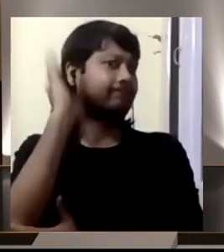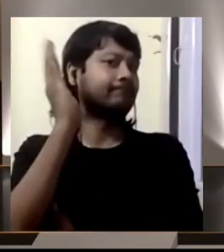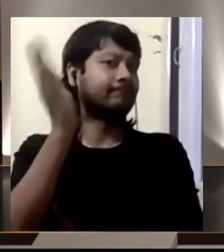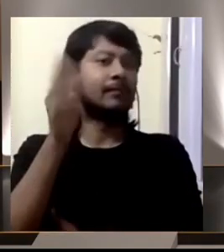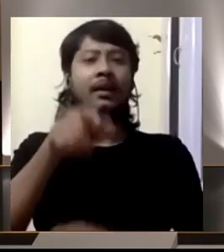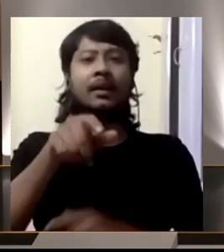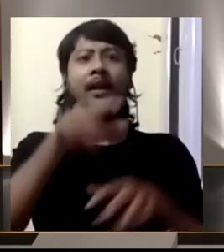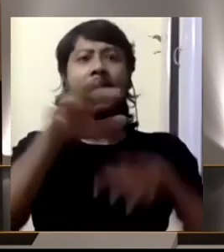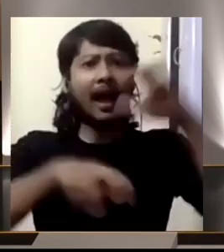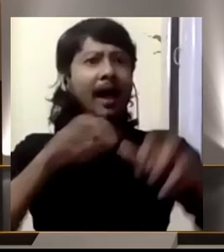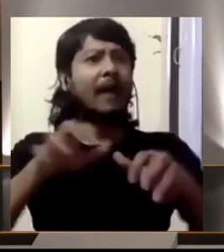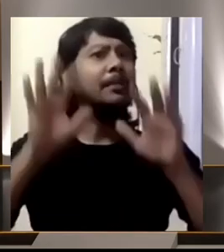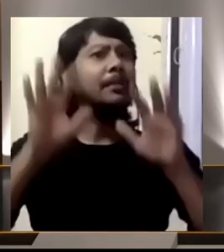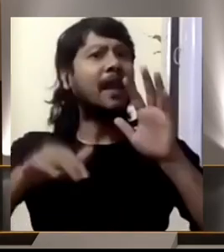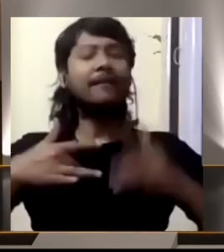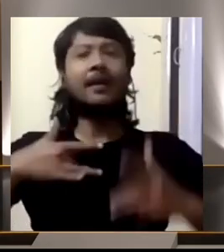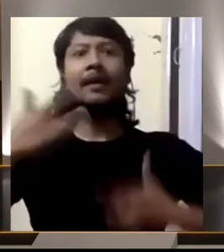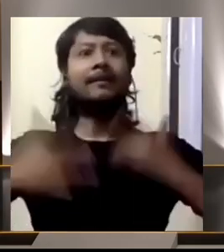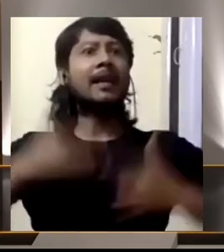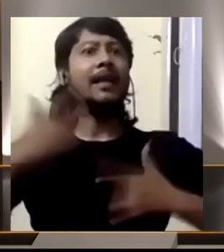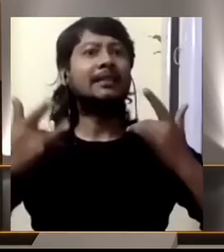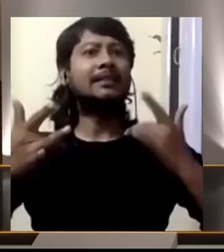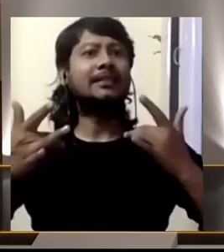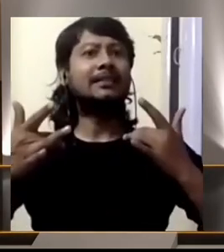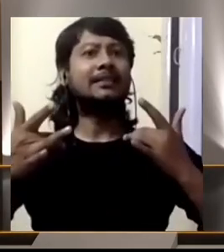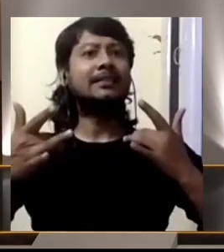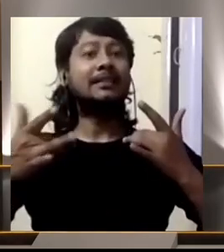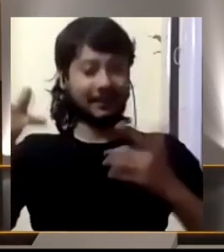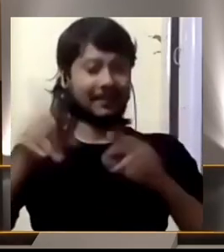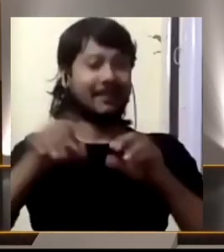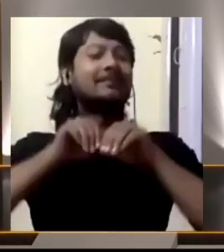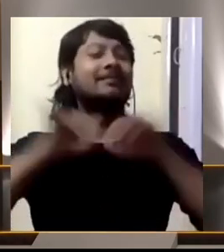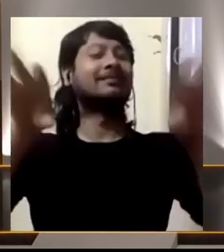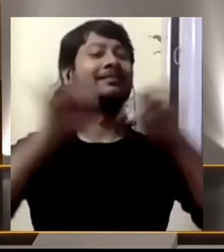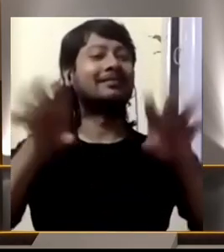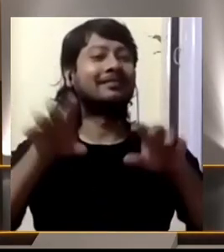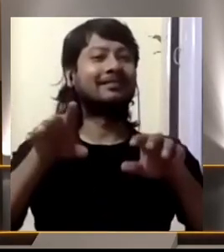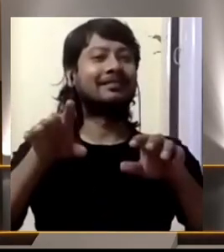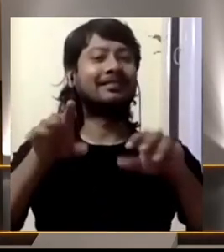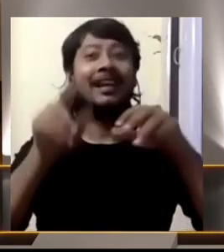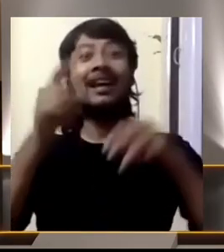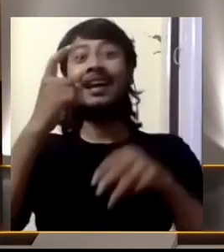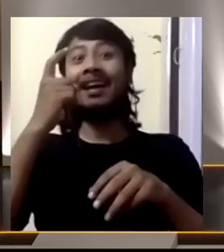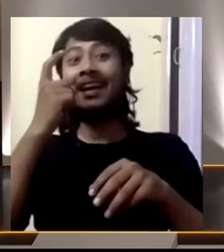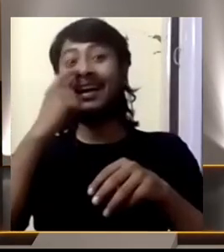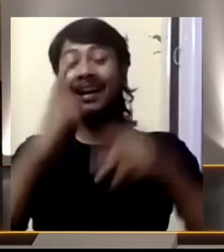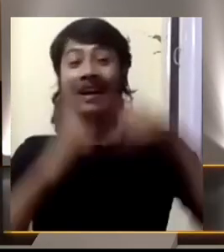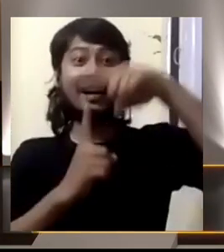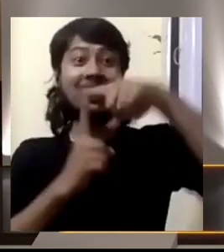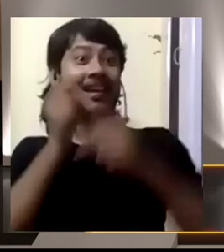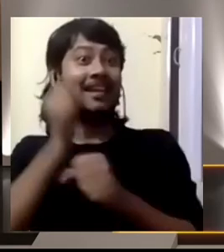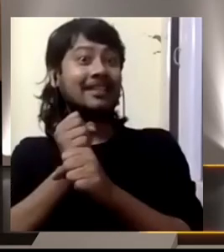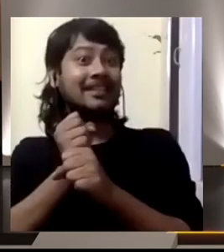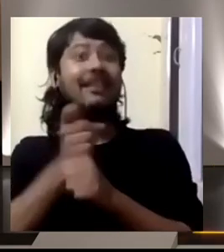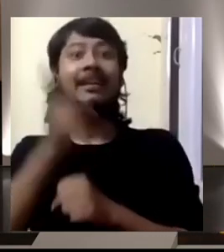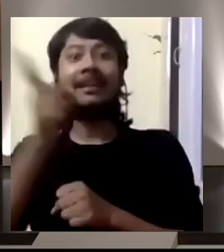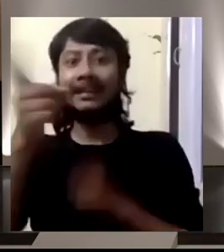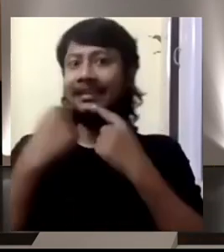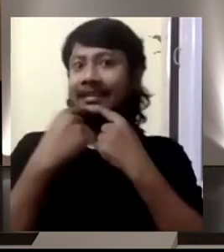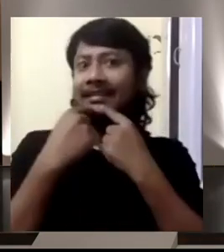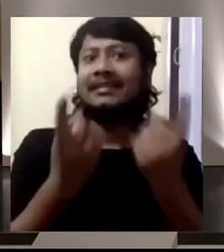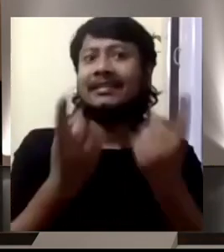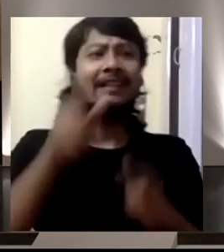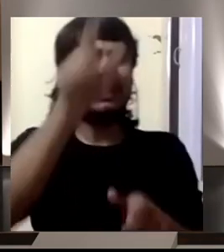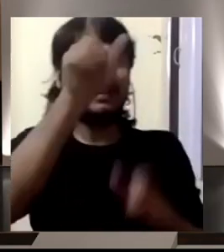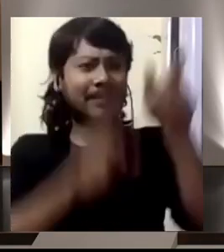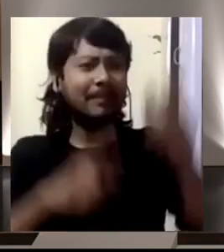Temple taught us to slow down and pay attention to what animals were going through, even as they prepared for the meat and